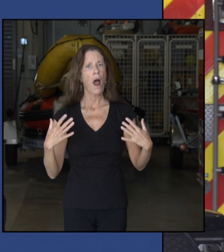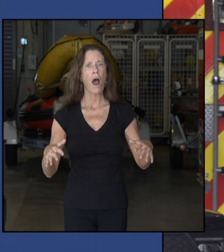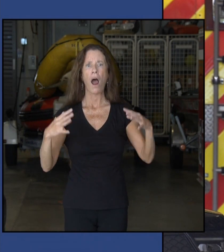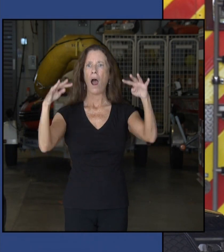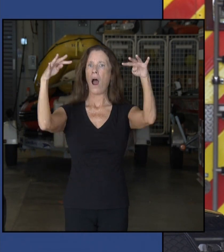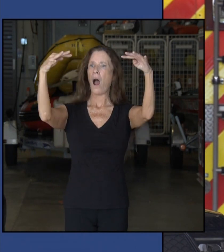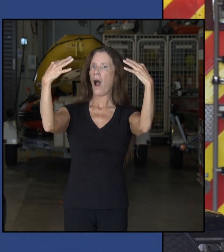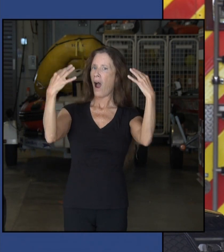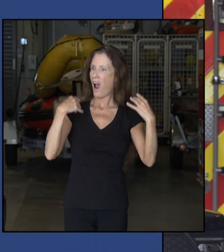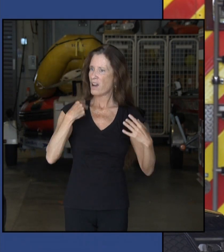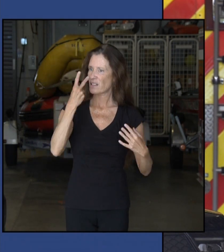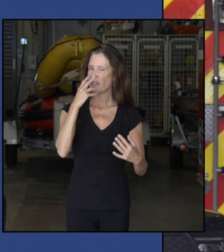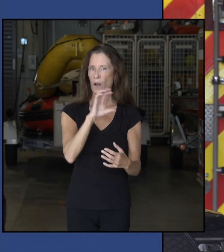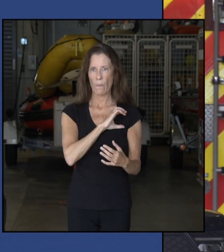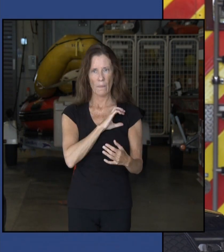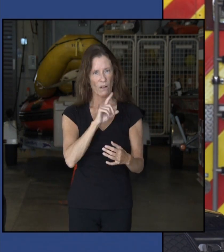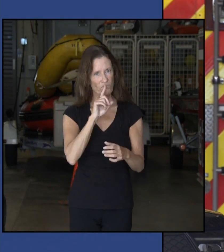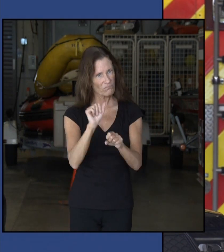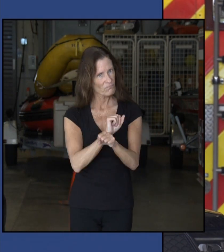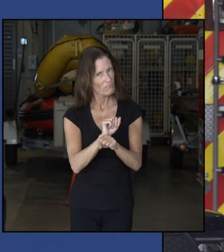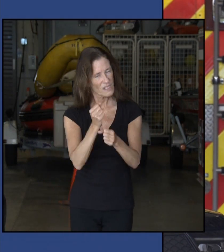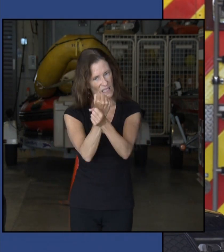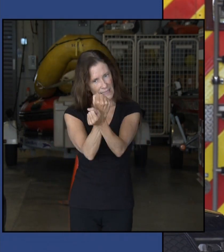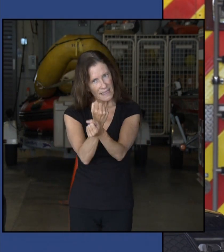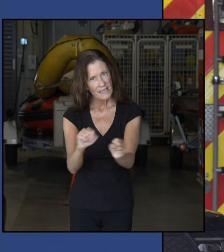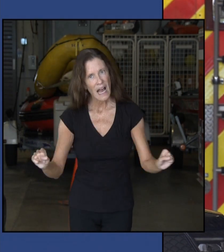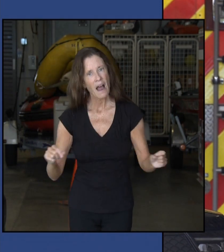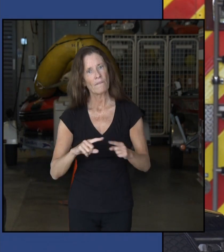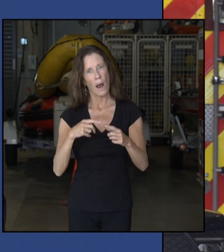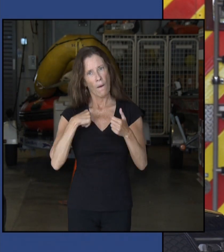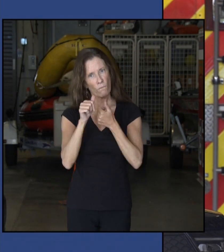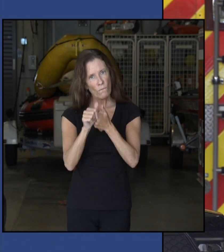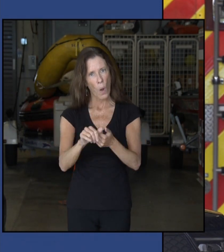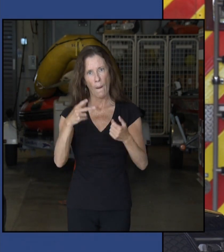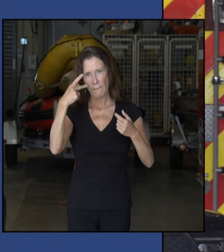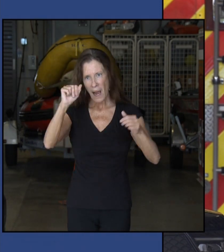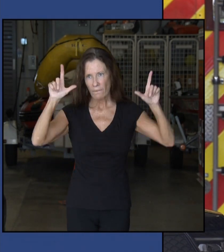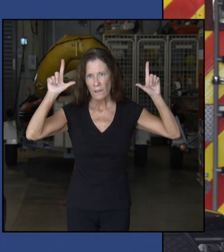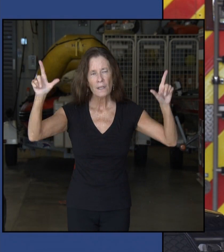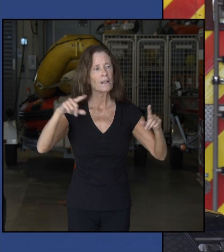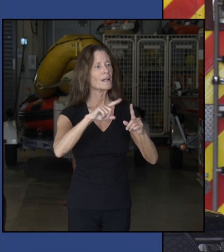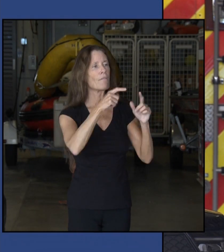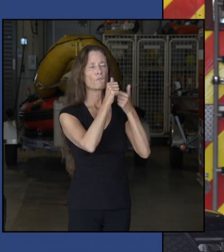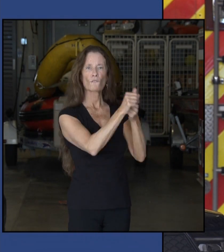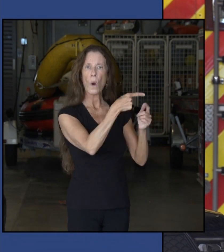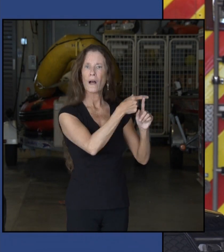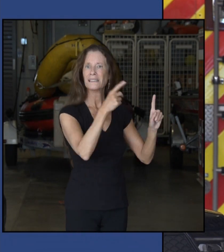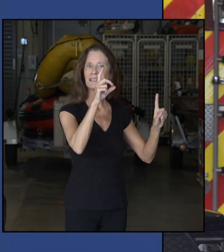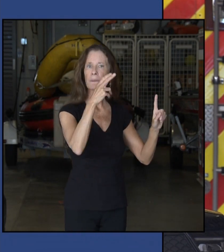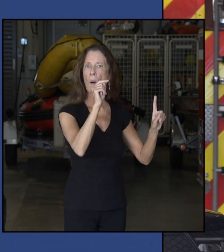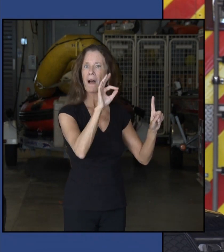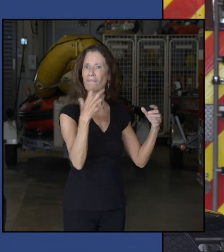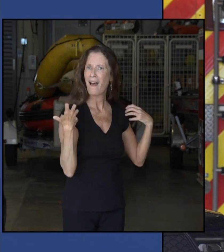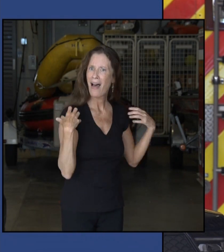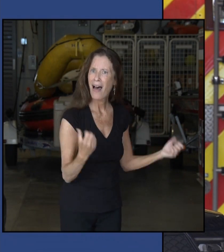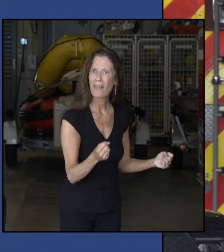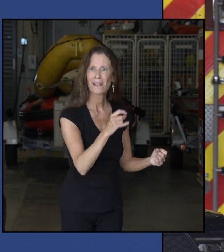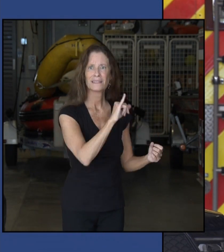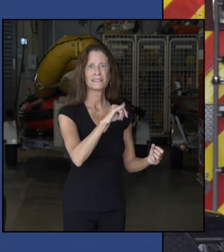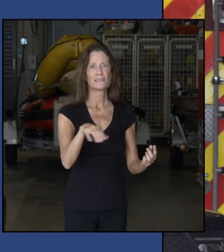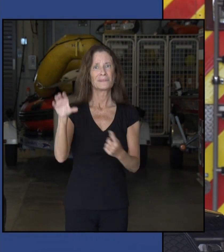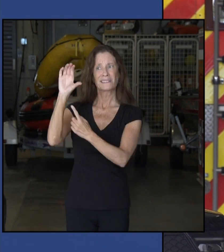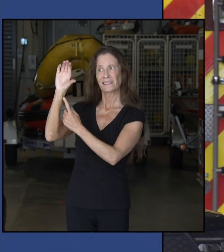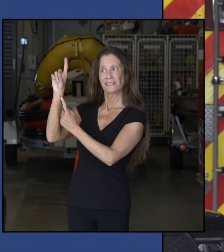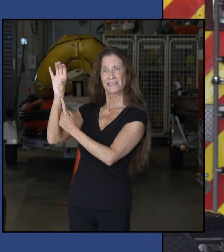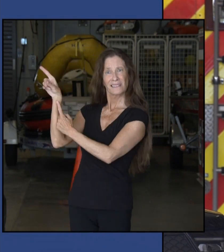with the Pennsylvania Department of Health, Dr. Levine, the CDC, our department medical officer and